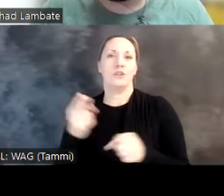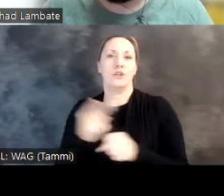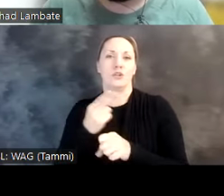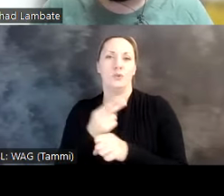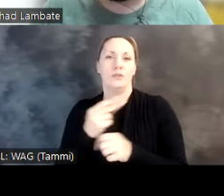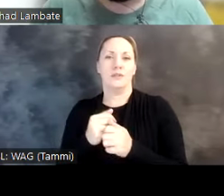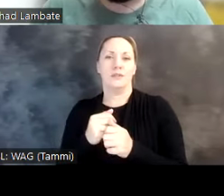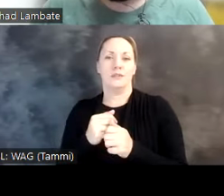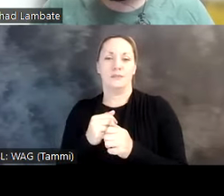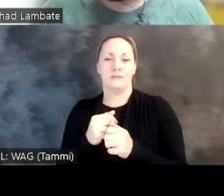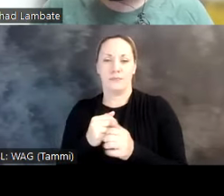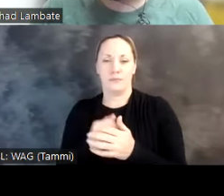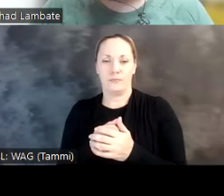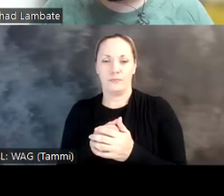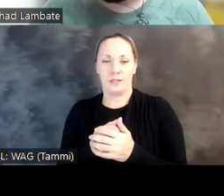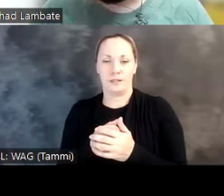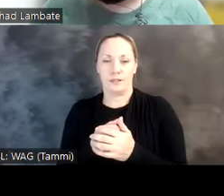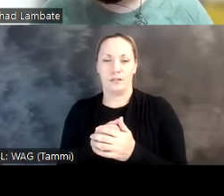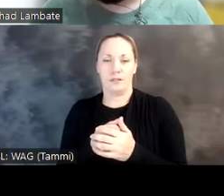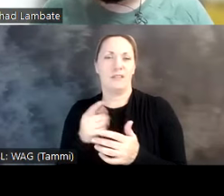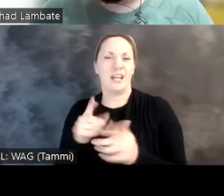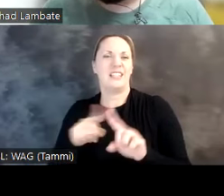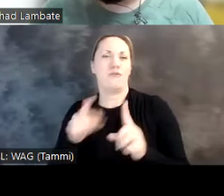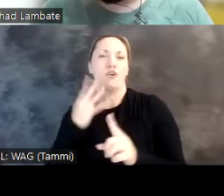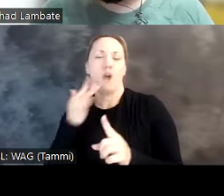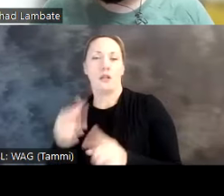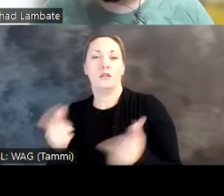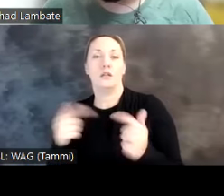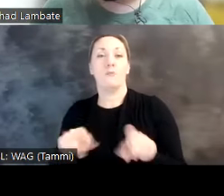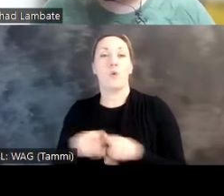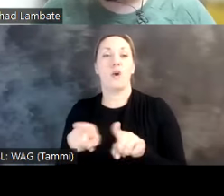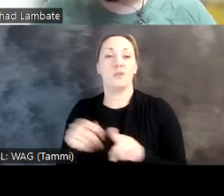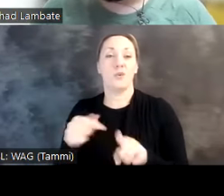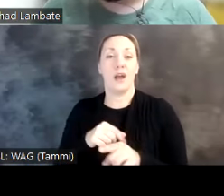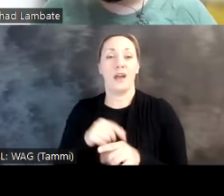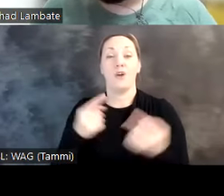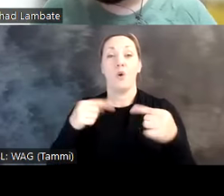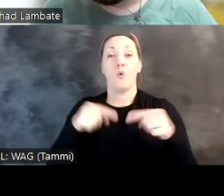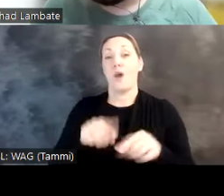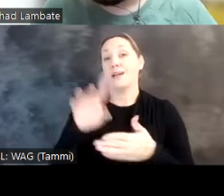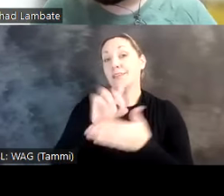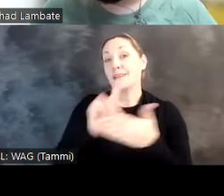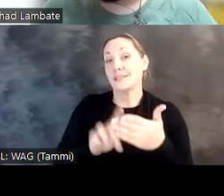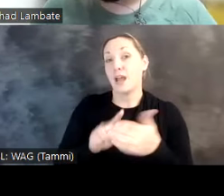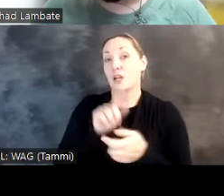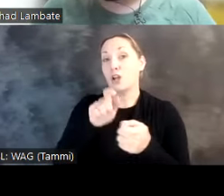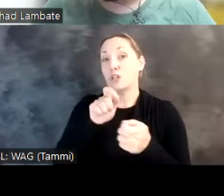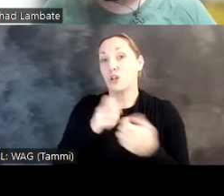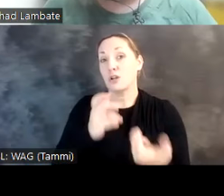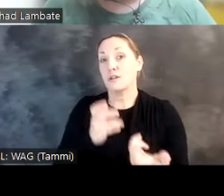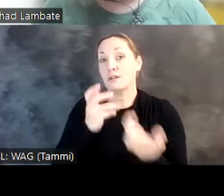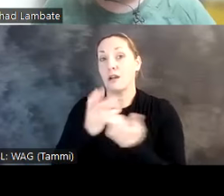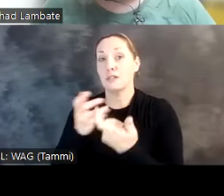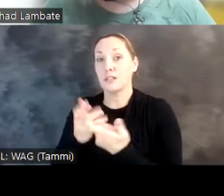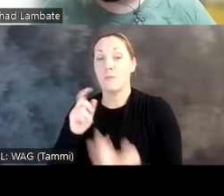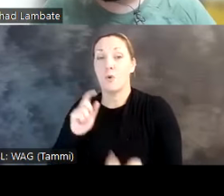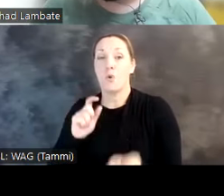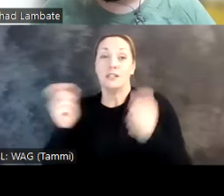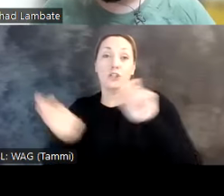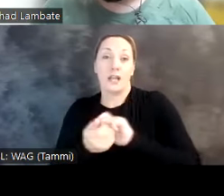focus indicators. But we'll also have a look like when in designing certain custom focus indicator or changing the